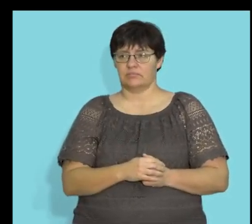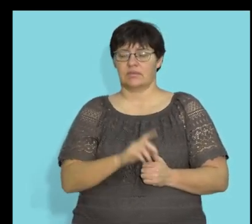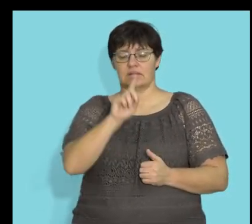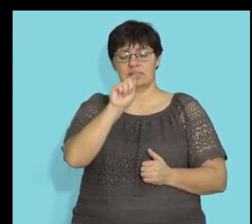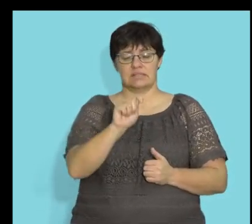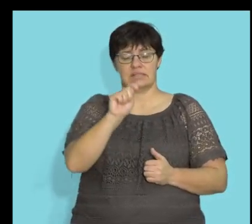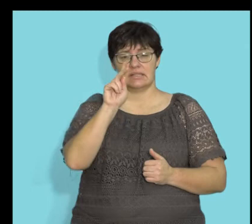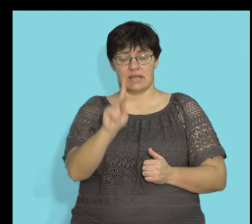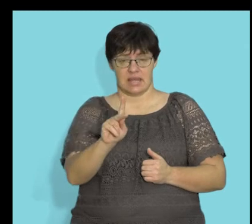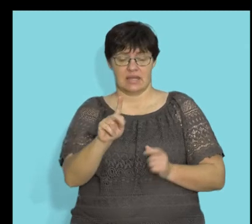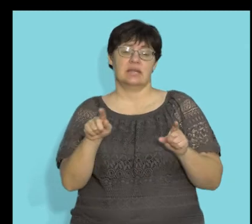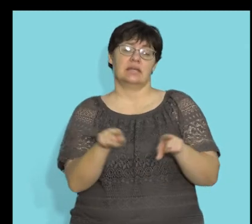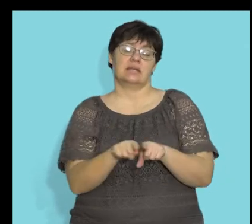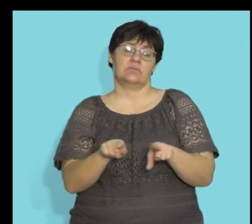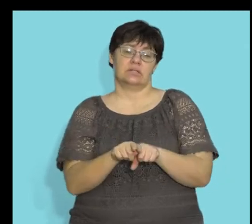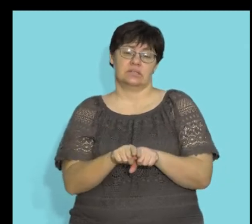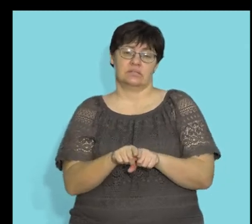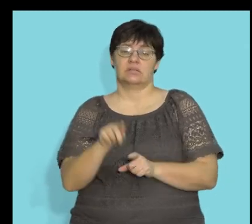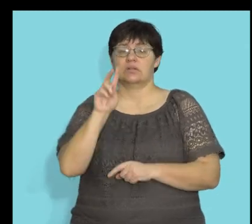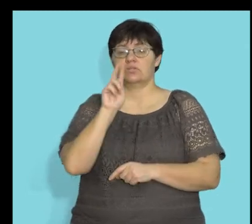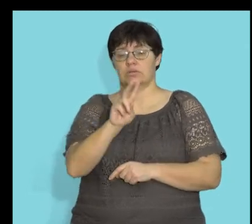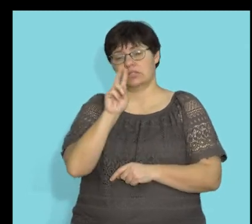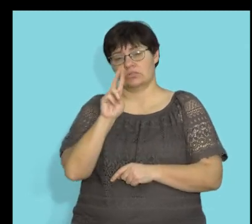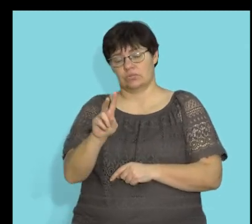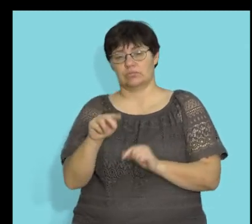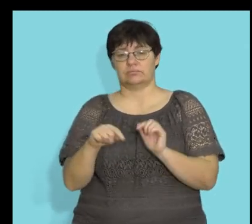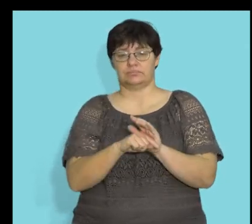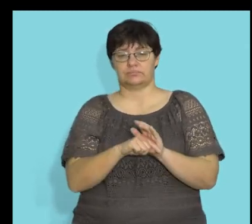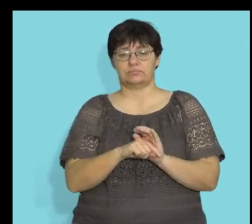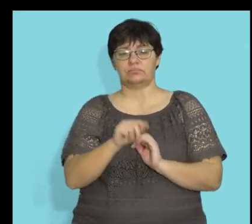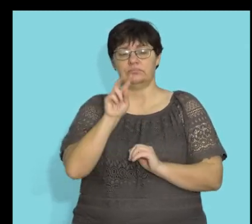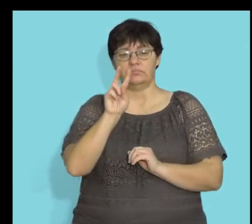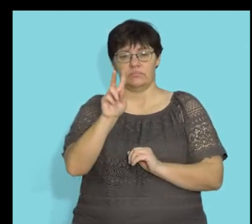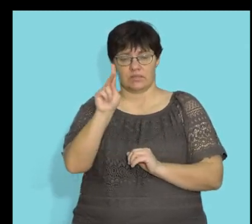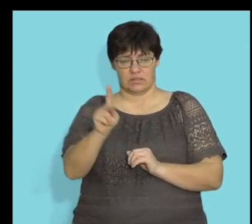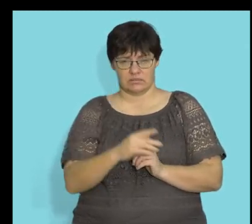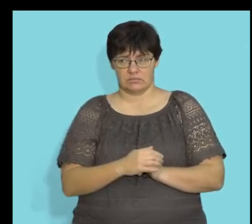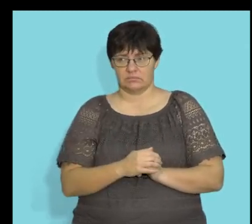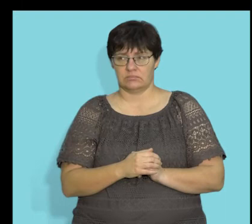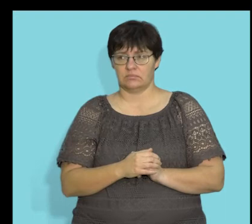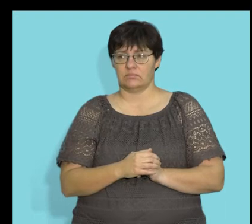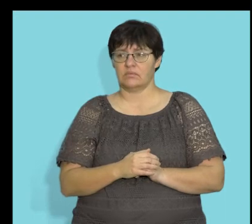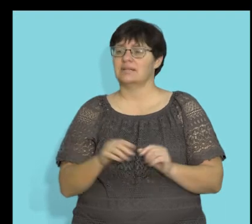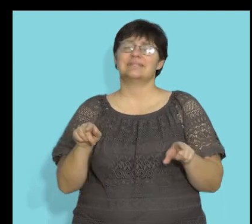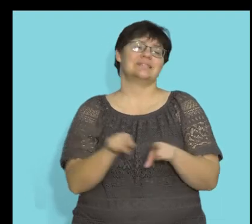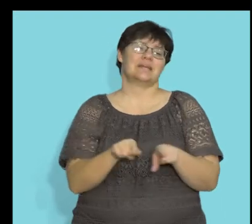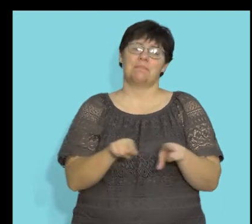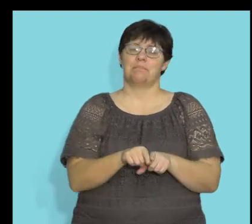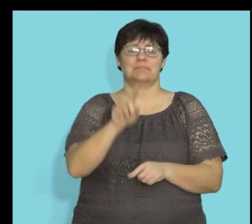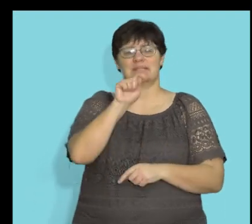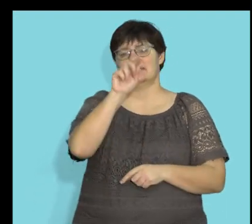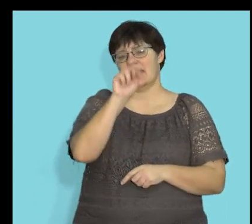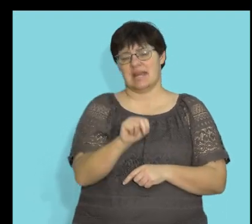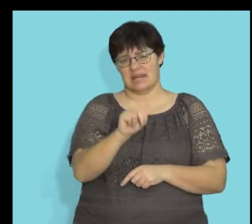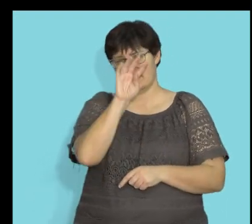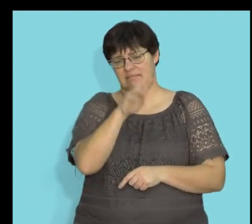fact, is Tk is equal to 22 minus 2k. It is the same thing